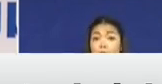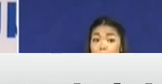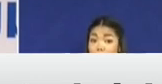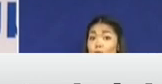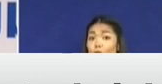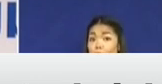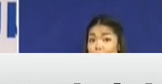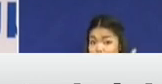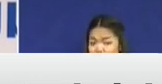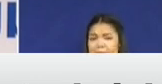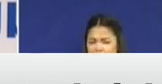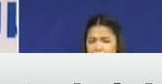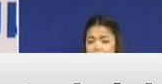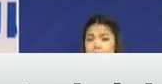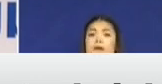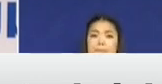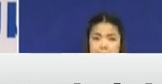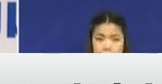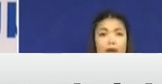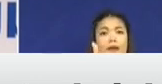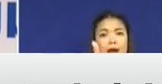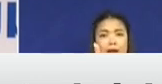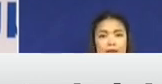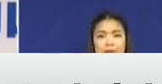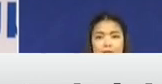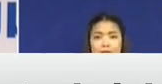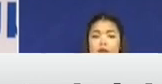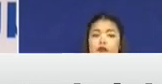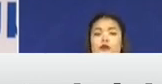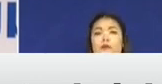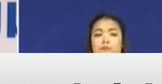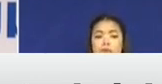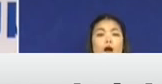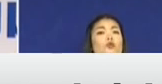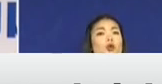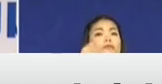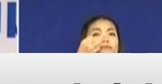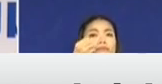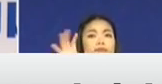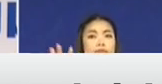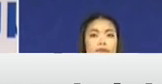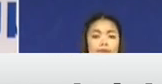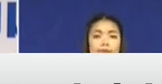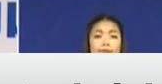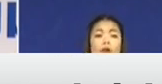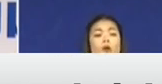have a chance that we still have to work very hard, and there's still a long, long ways to go.